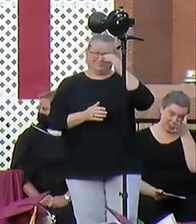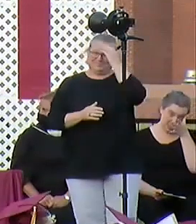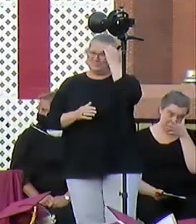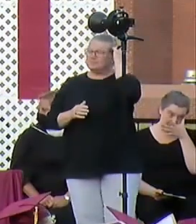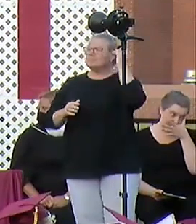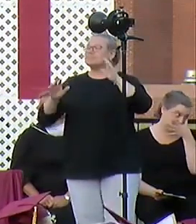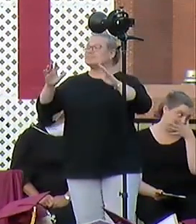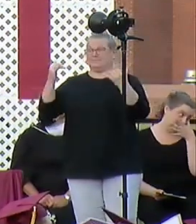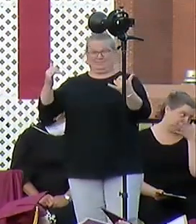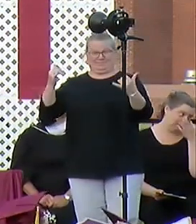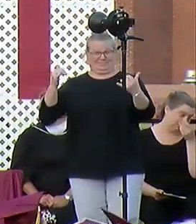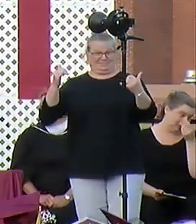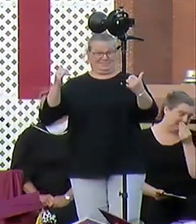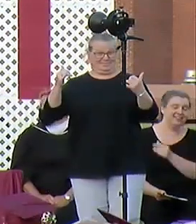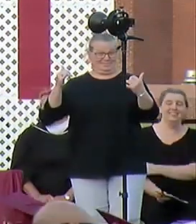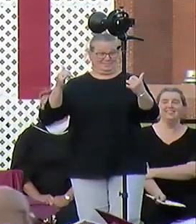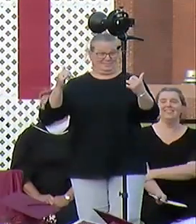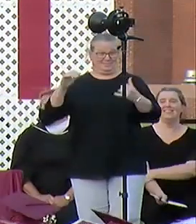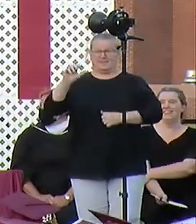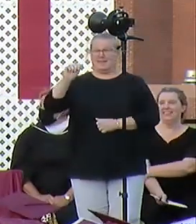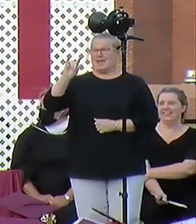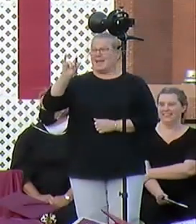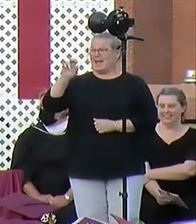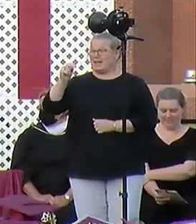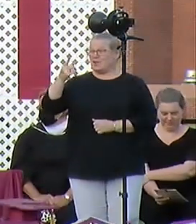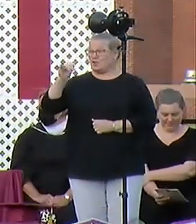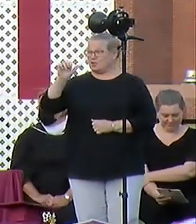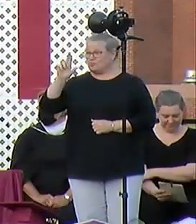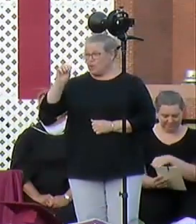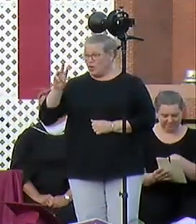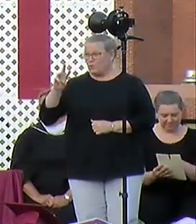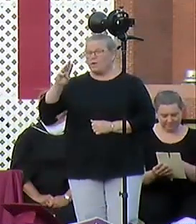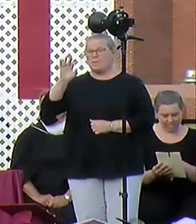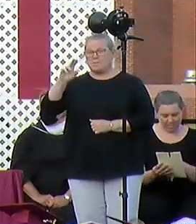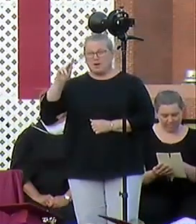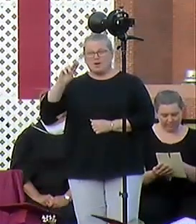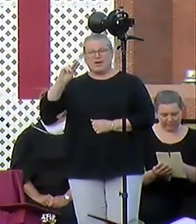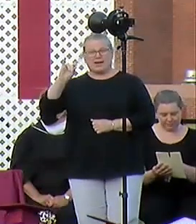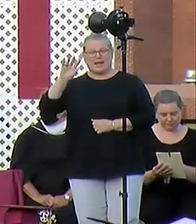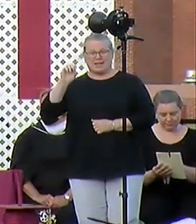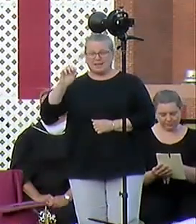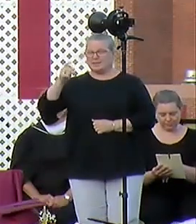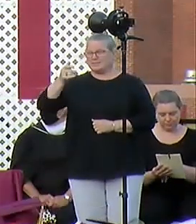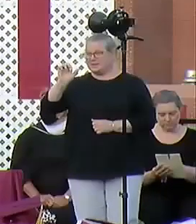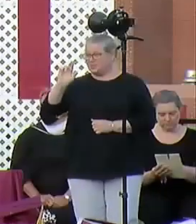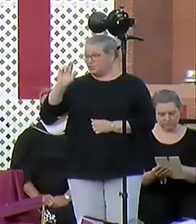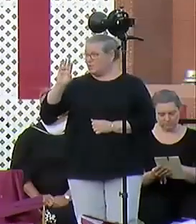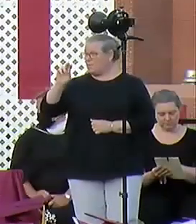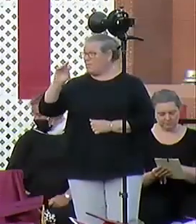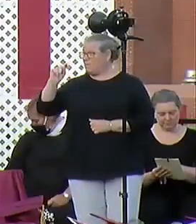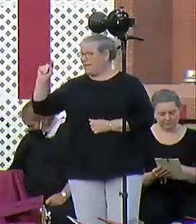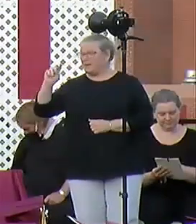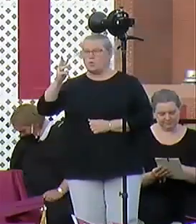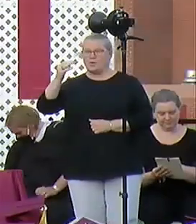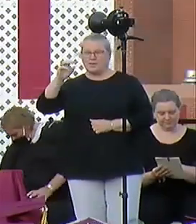At this time, Aiden Goodrow, Mark McWhirter, Natalie Schock, Spencer Bennett,